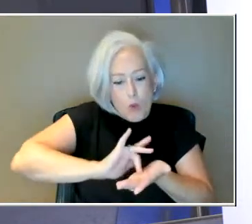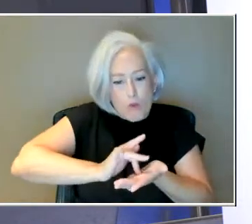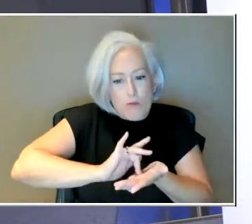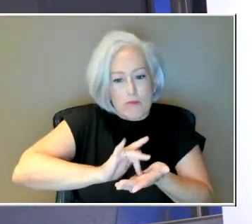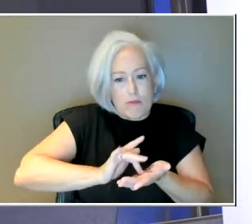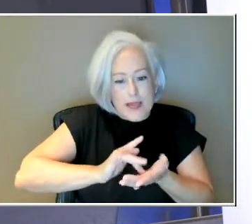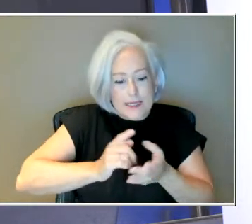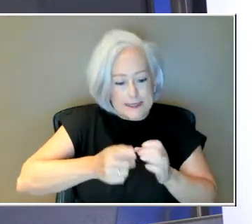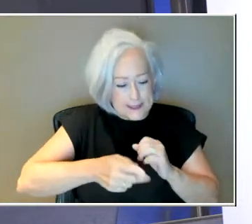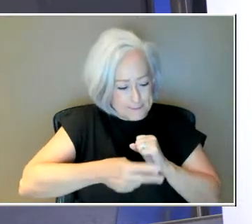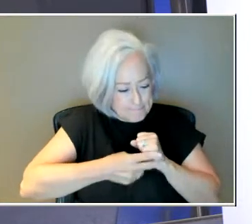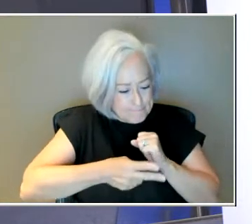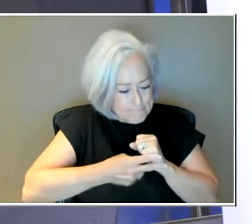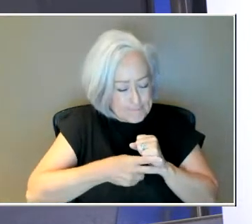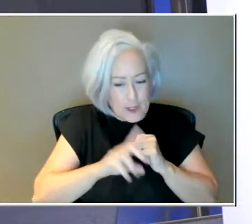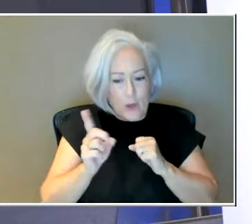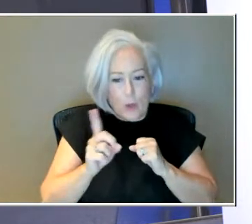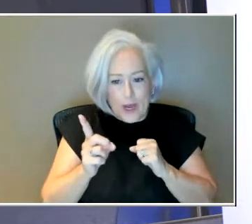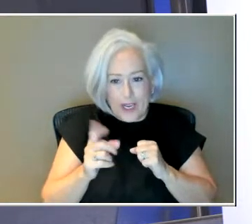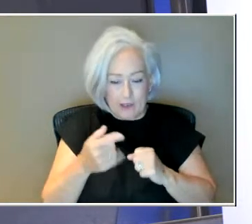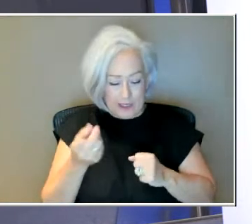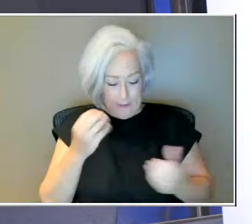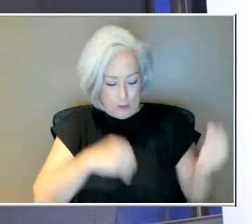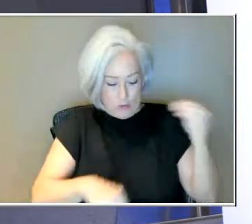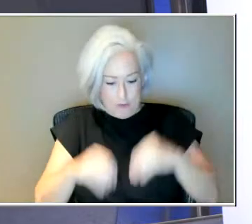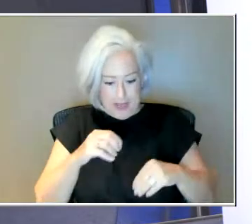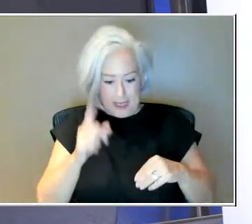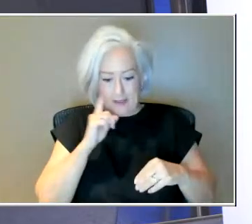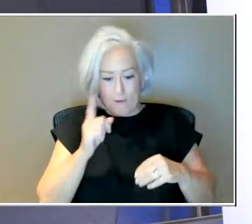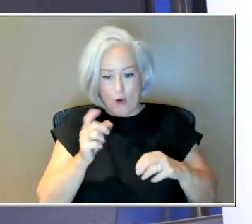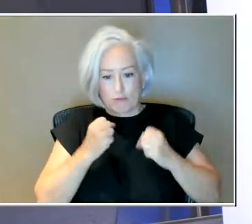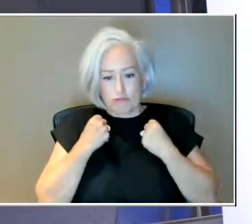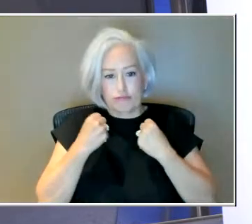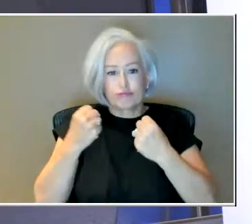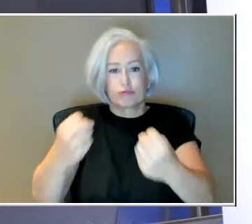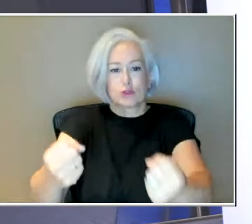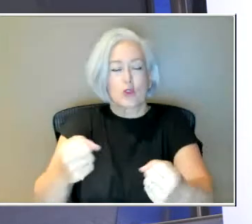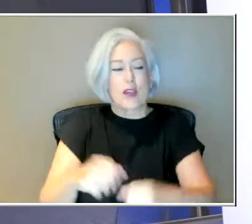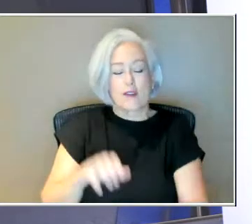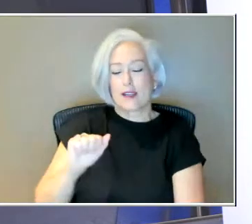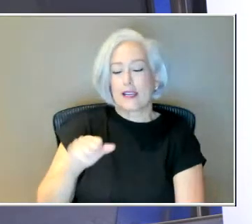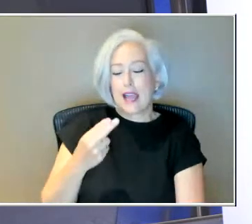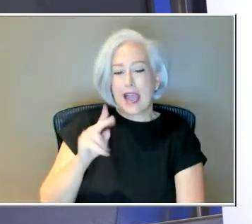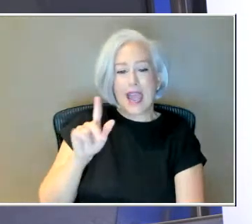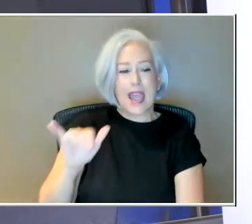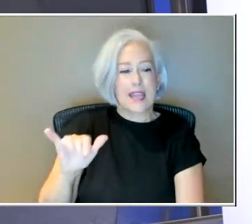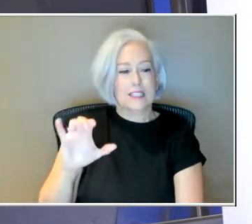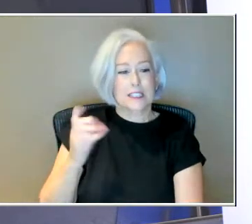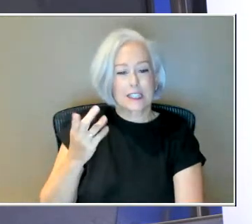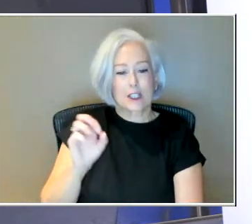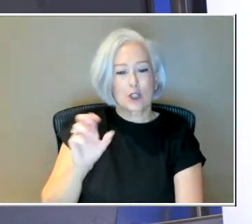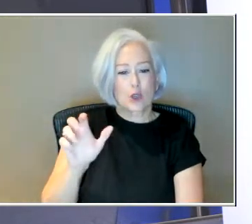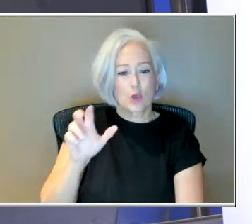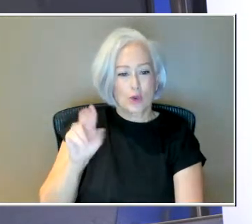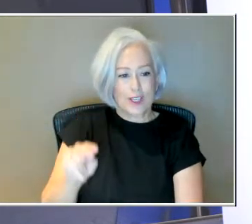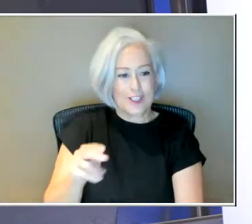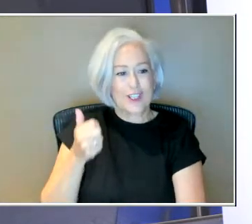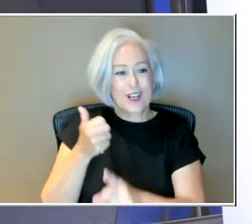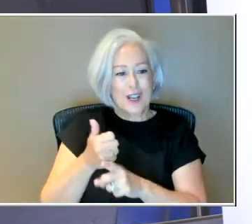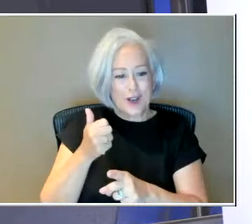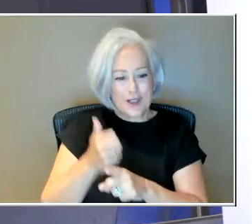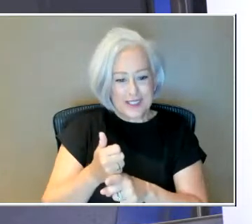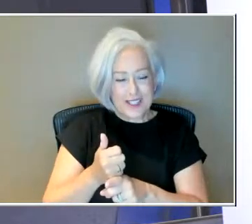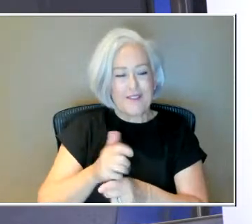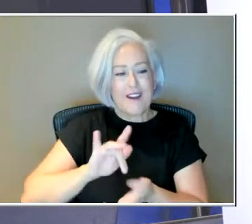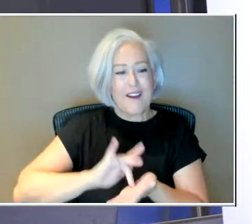trips and all that sorts of things. So I want to talk to Ashley Christian. She is a pharmacy administration and leadership resident here at the health system. Ashley,